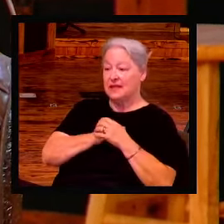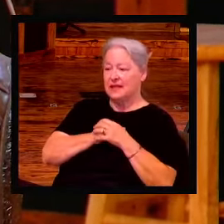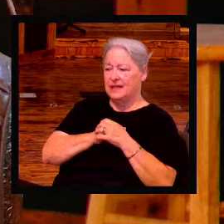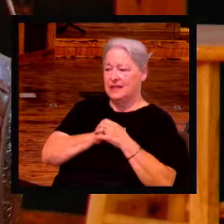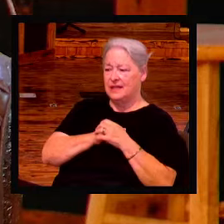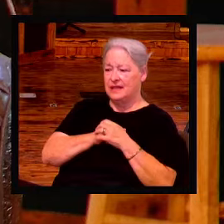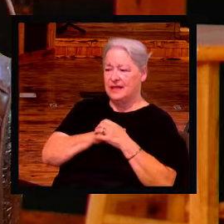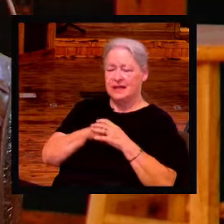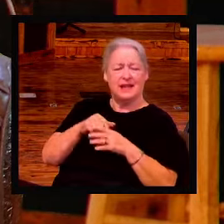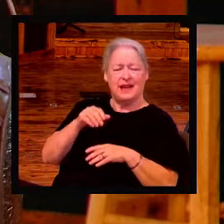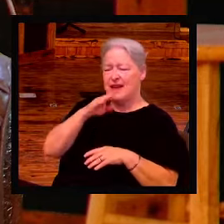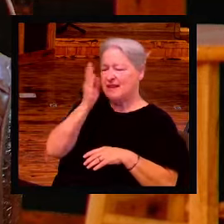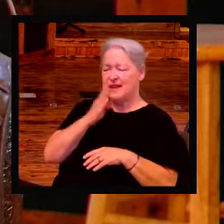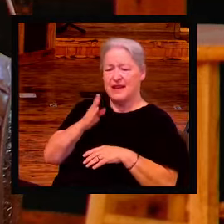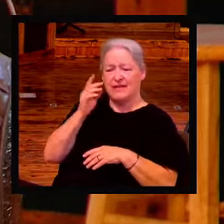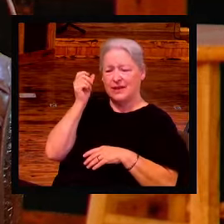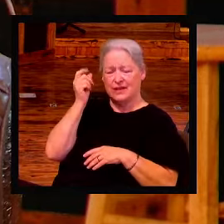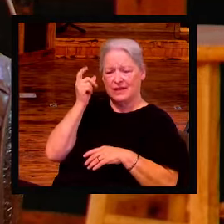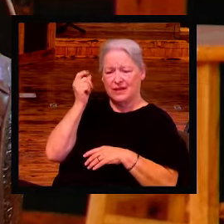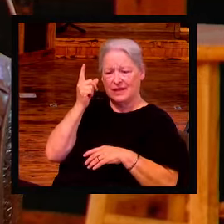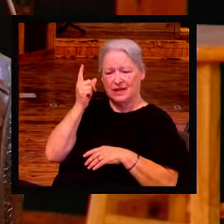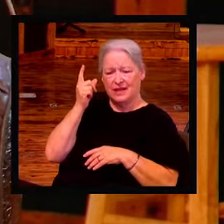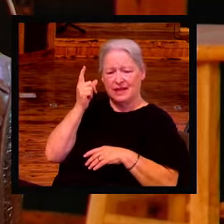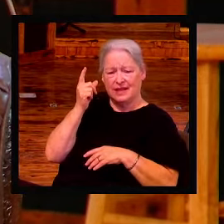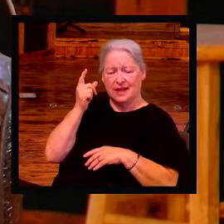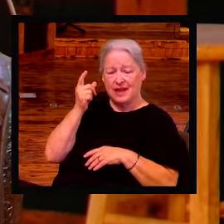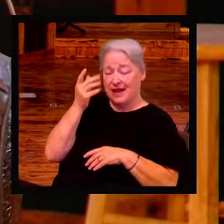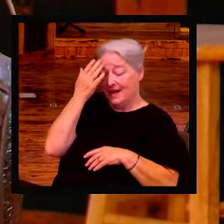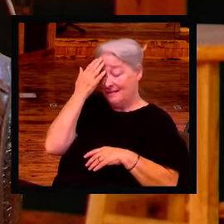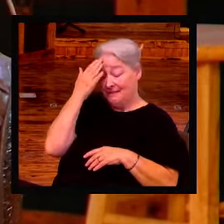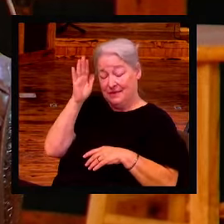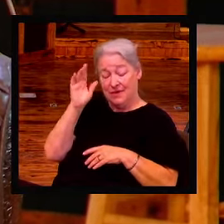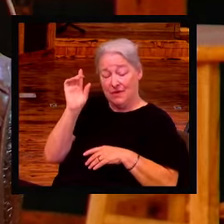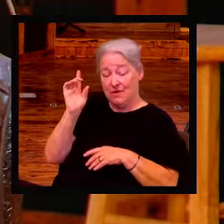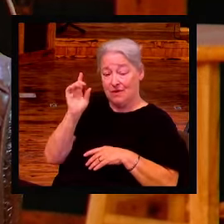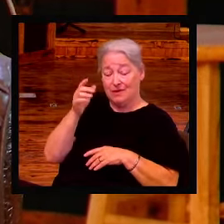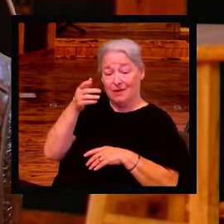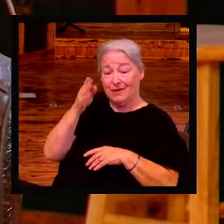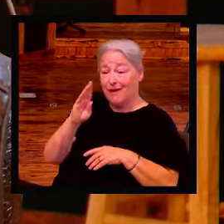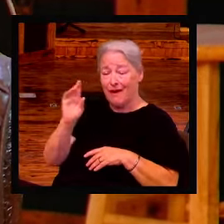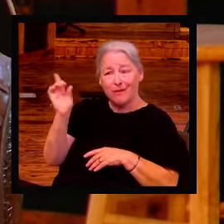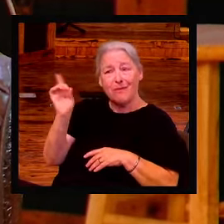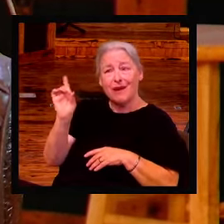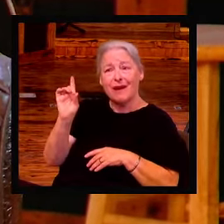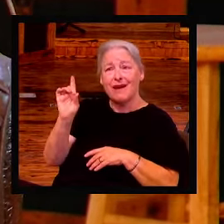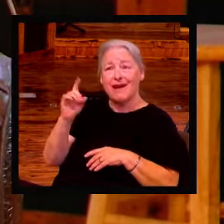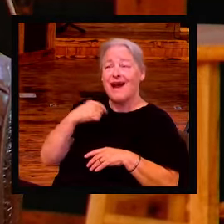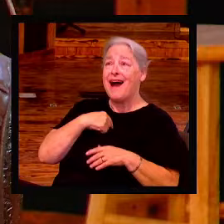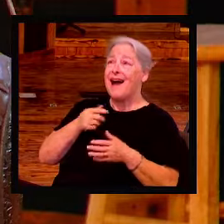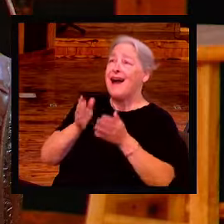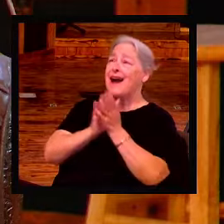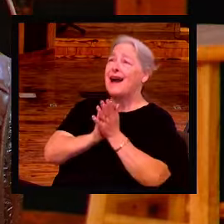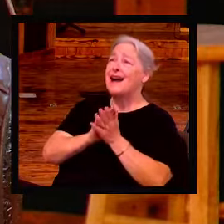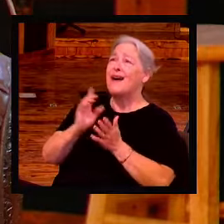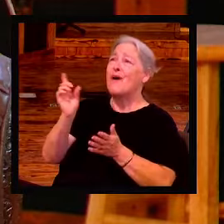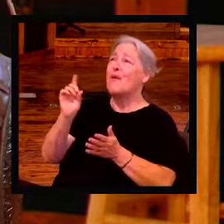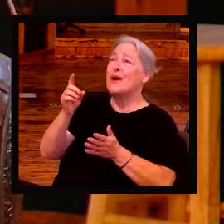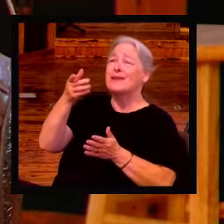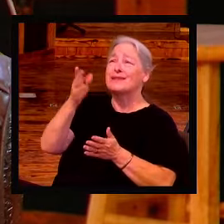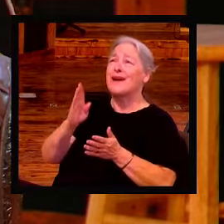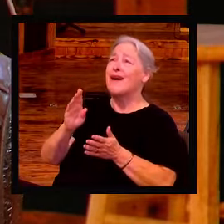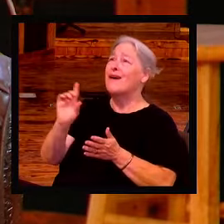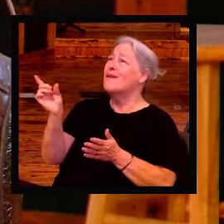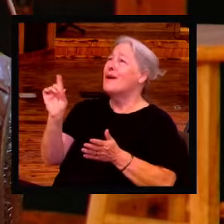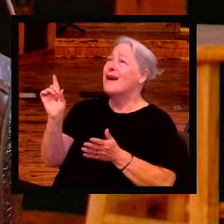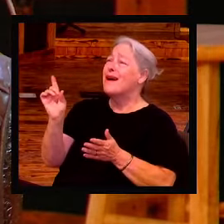I didn't understand. I didn't know where God was. And I asked, where's God? Where's God in all of